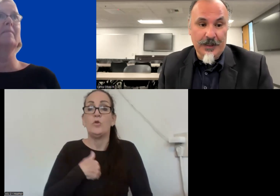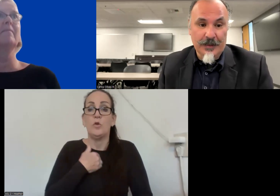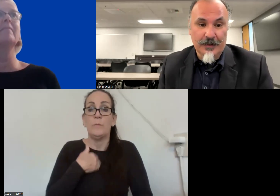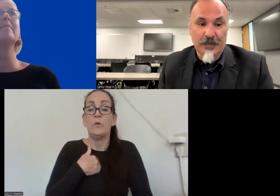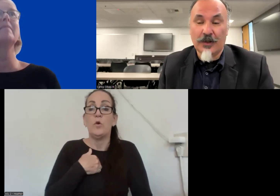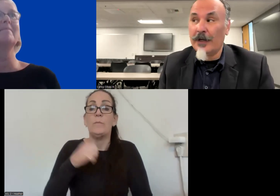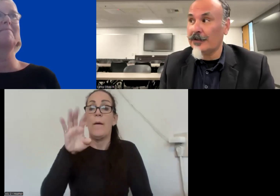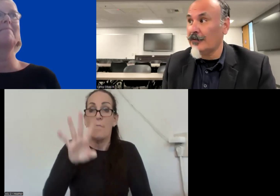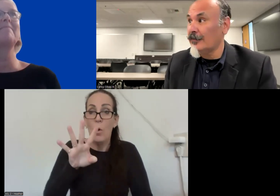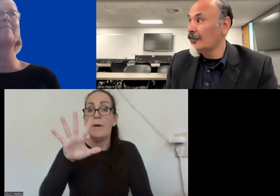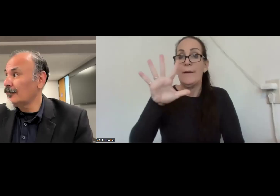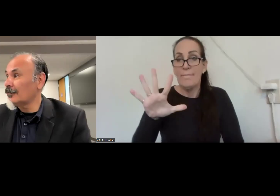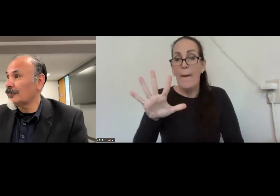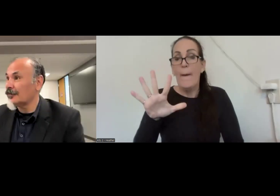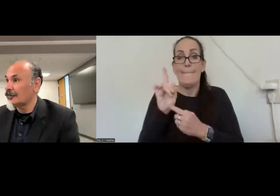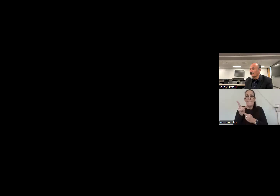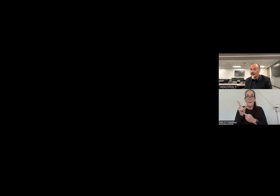45-minute break. Been corrected.